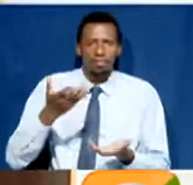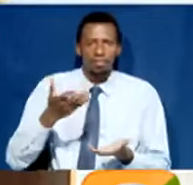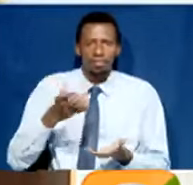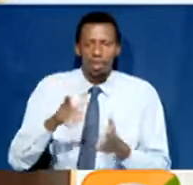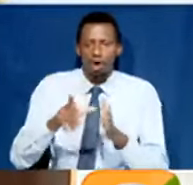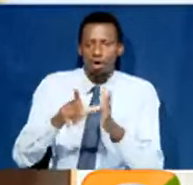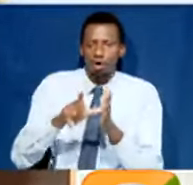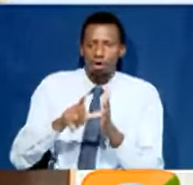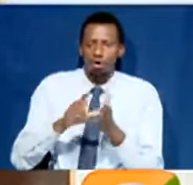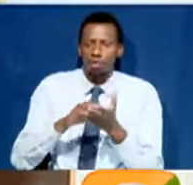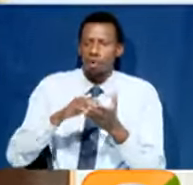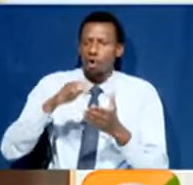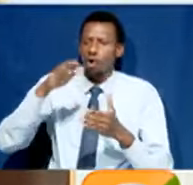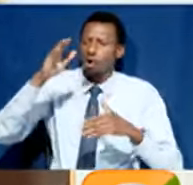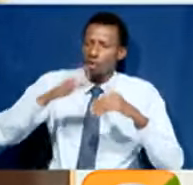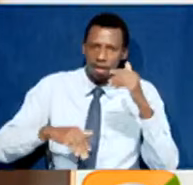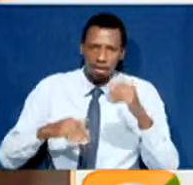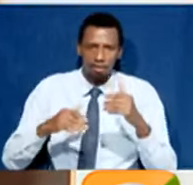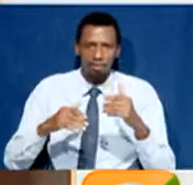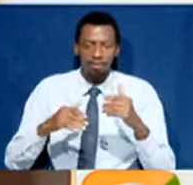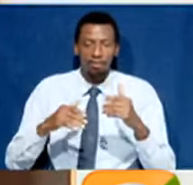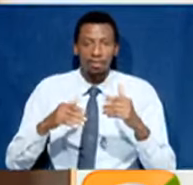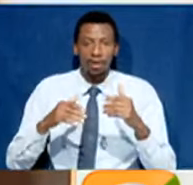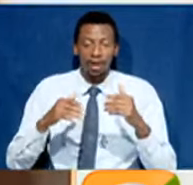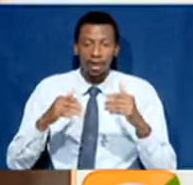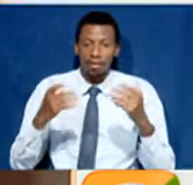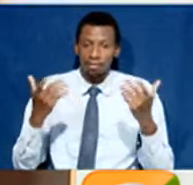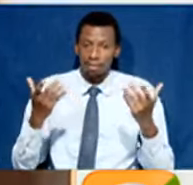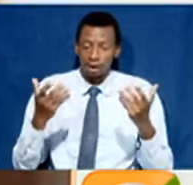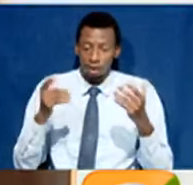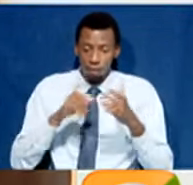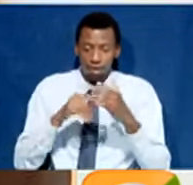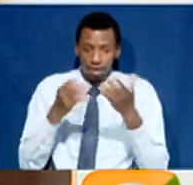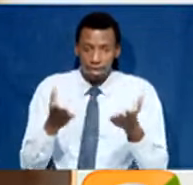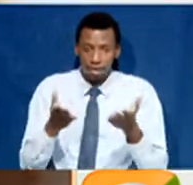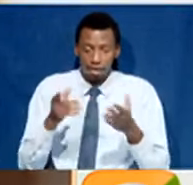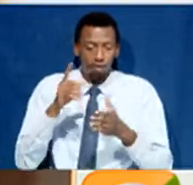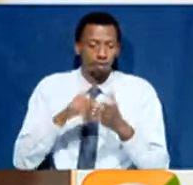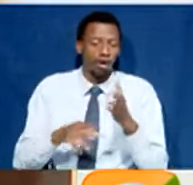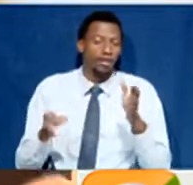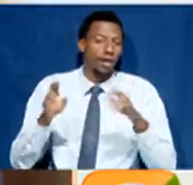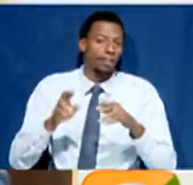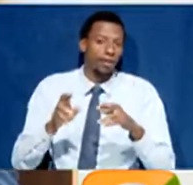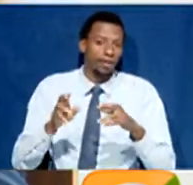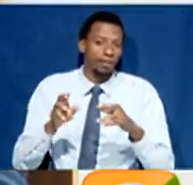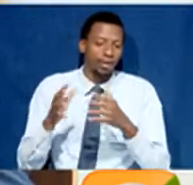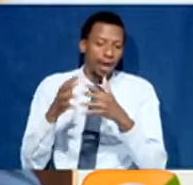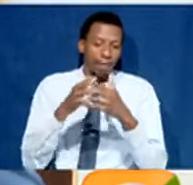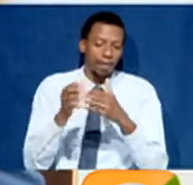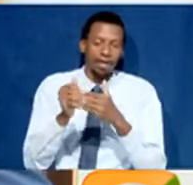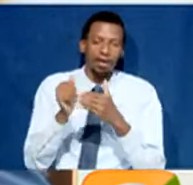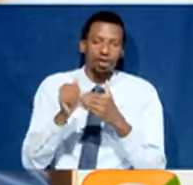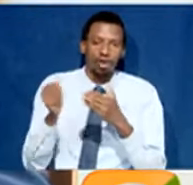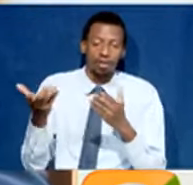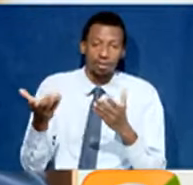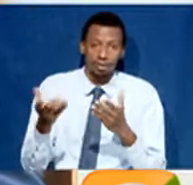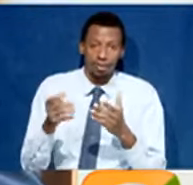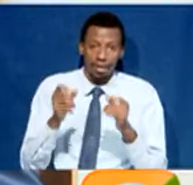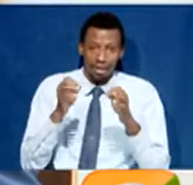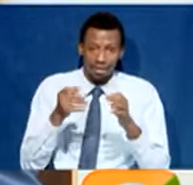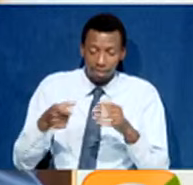of 10 trillion shillings by June next year is because of what has happened to the US dollar. If you add what you've gotten from the